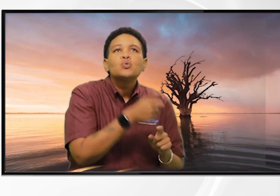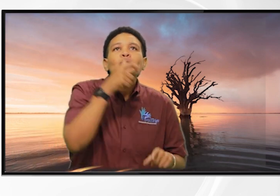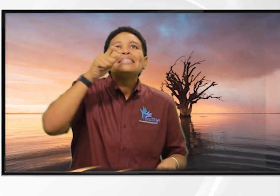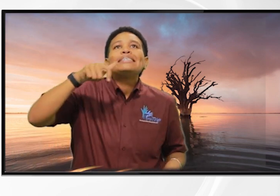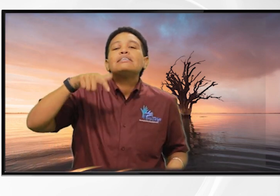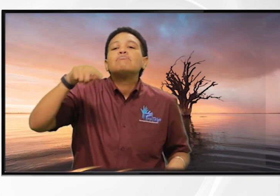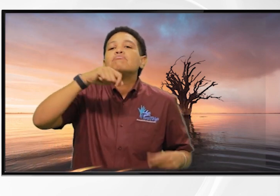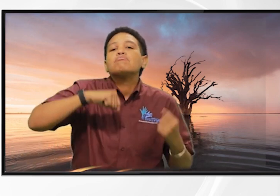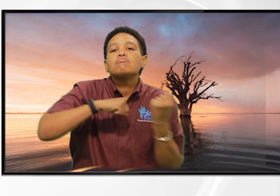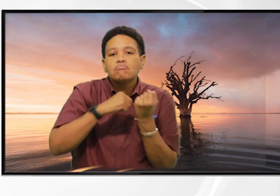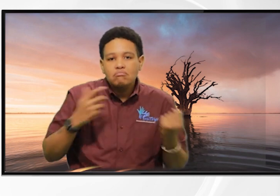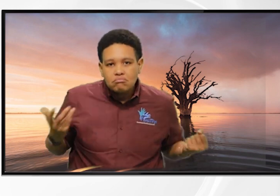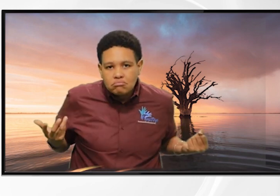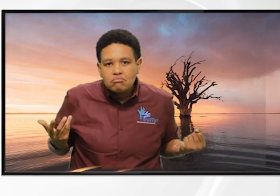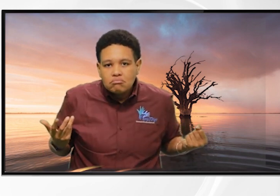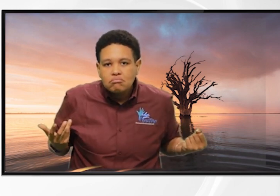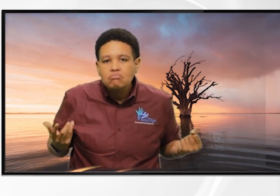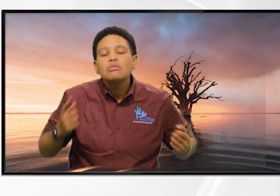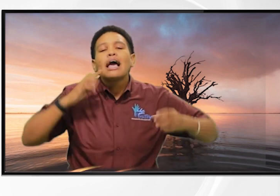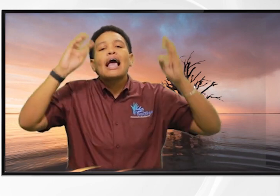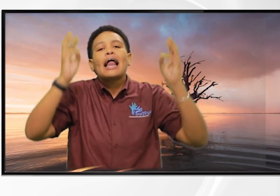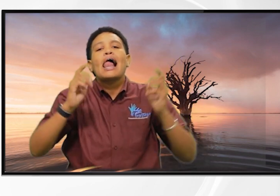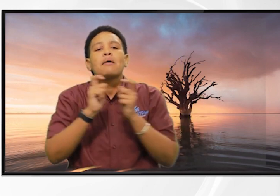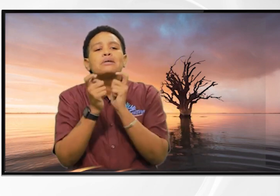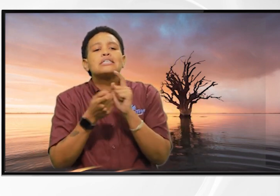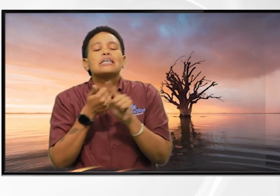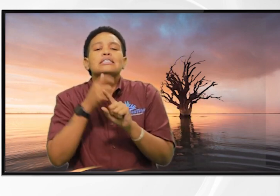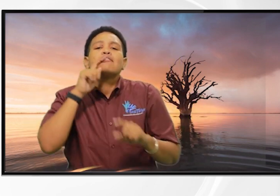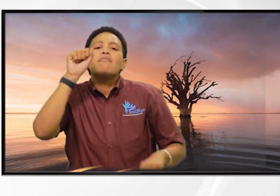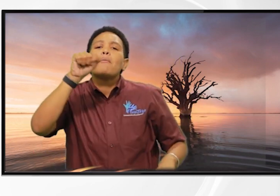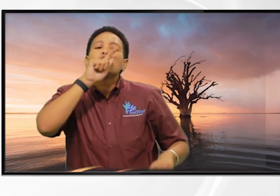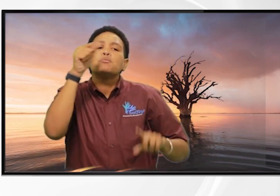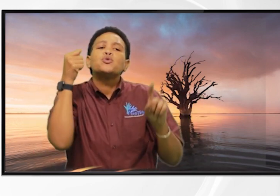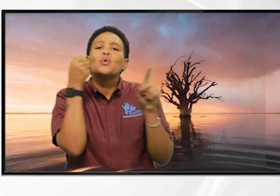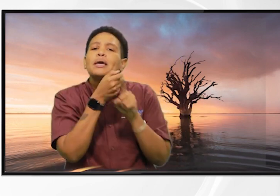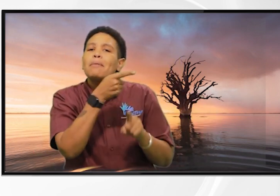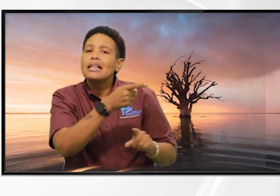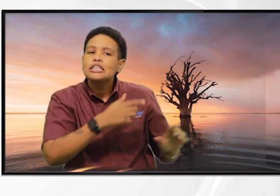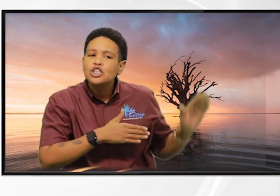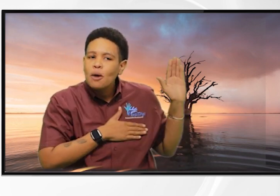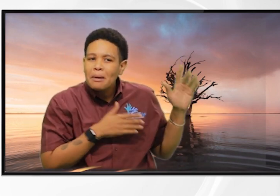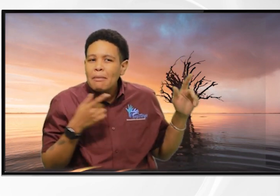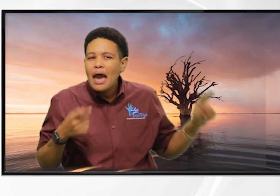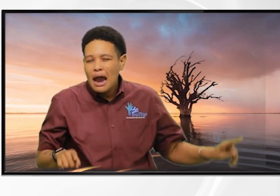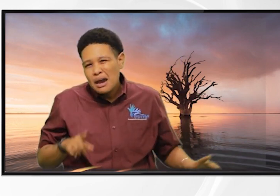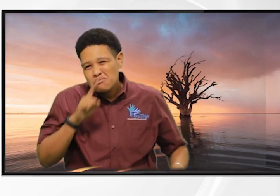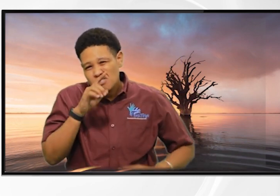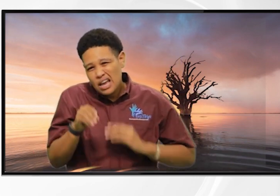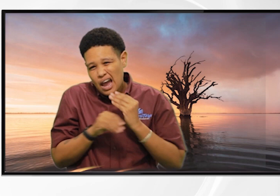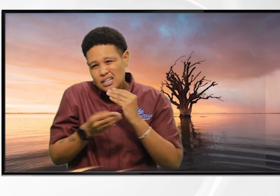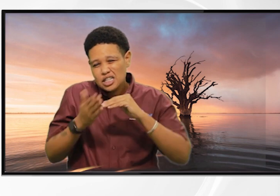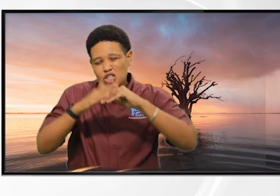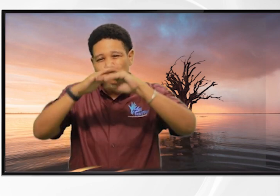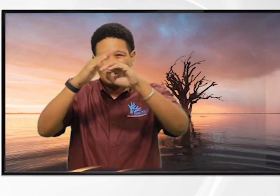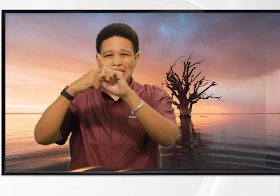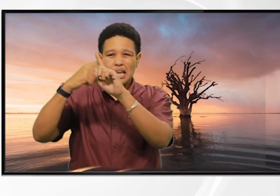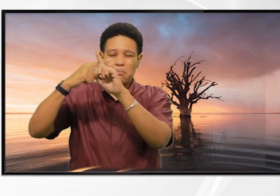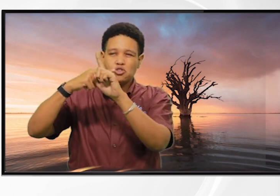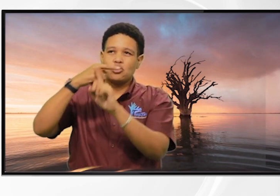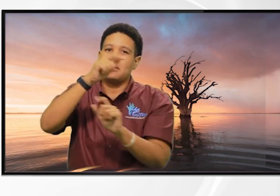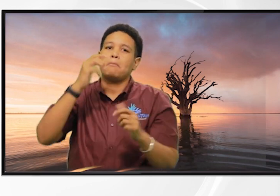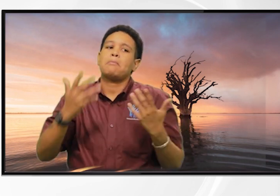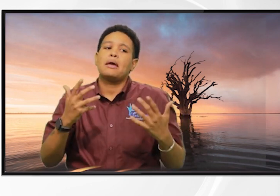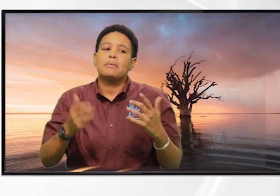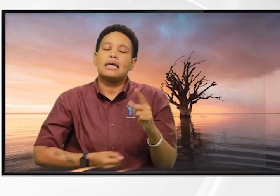them. Climate change is likely to impact this commitment, as increasing temperatures may affect